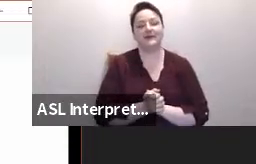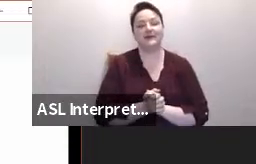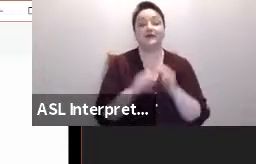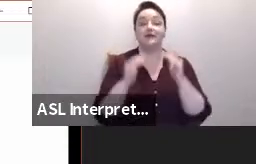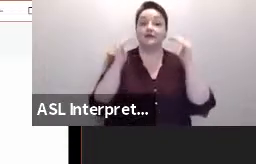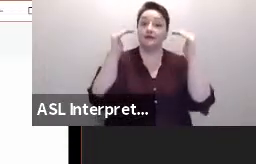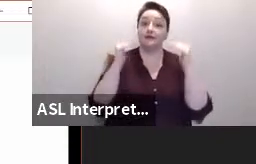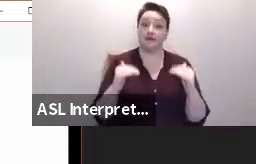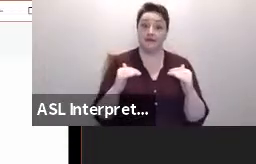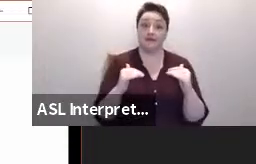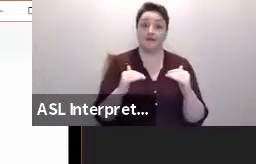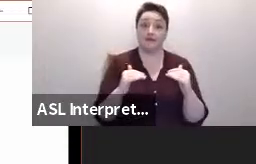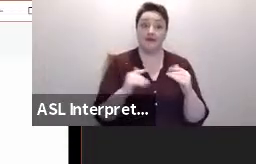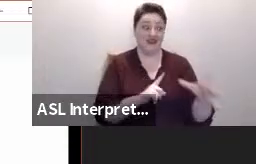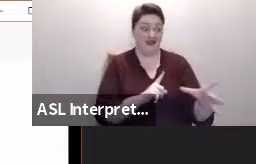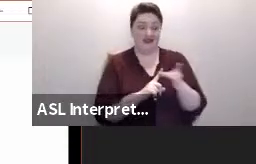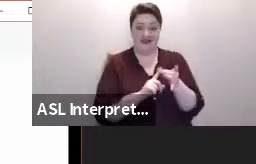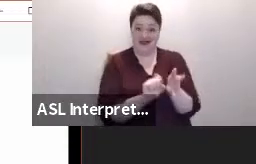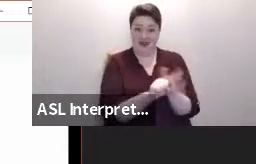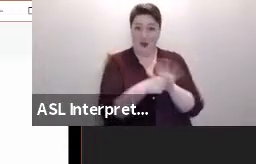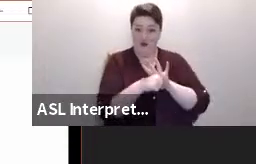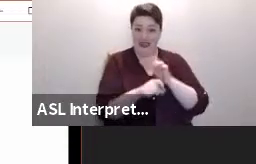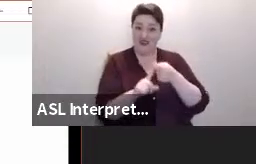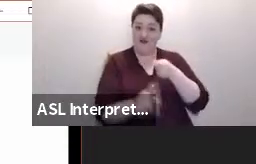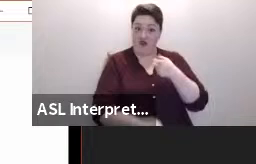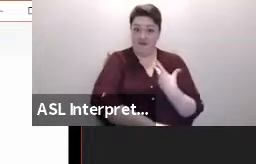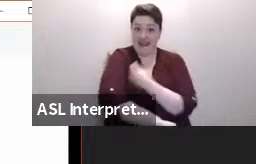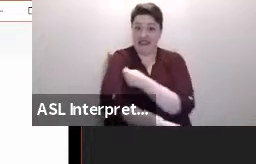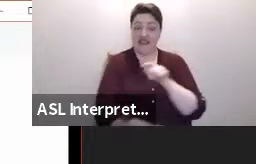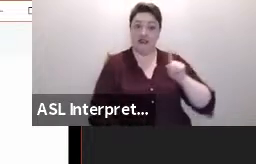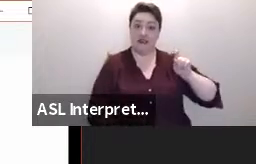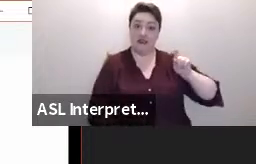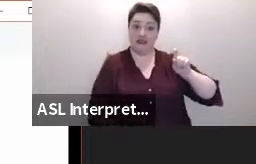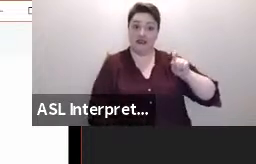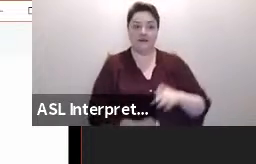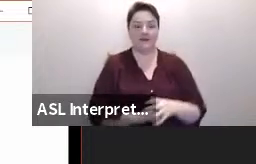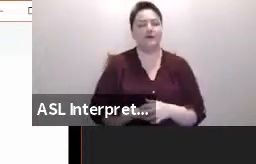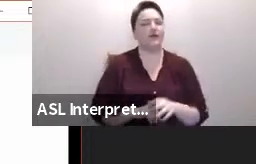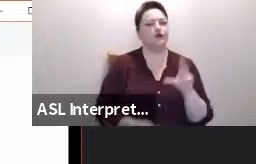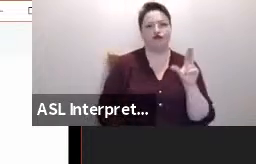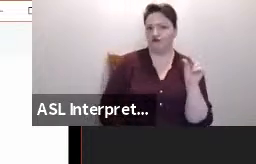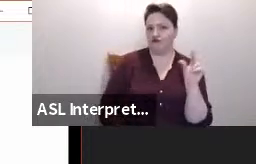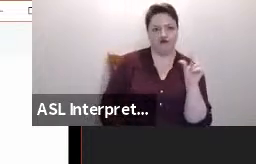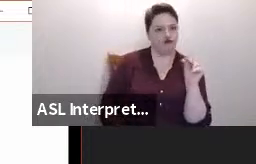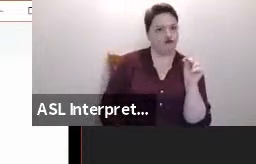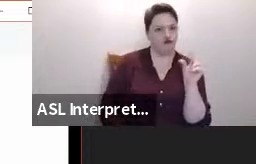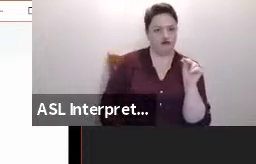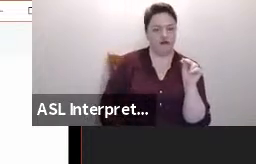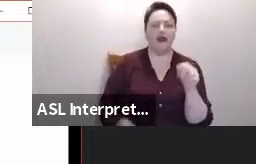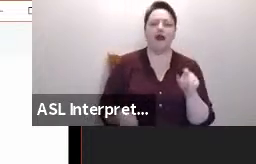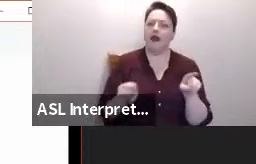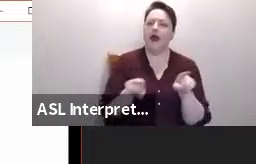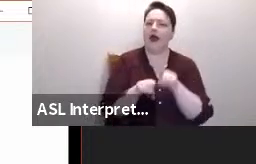Can I get the COVID-19 from the vaccines? As stated earlier, we do not have